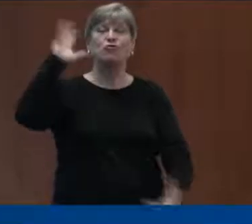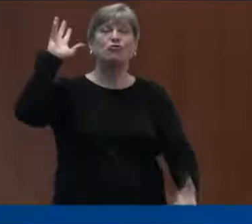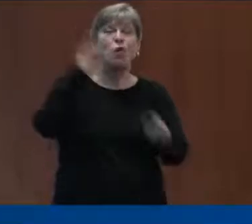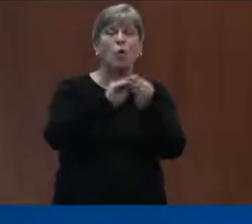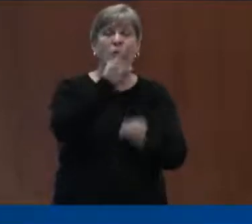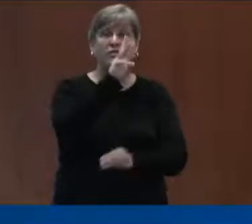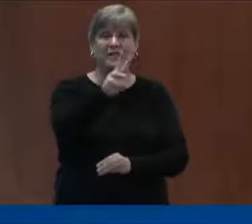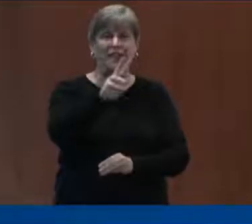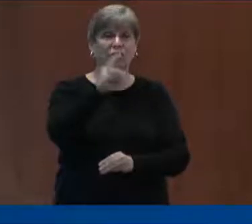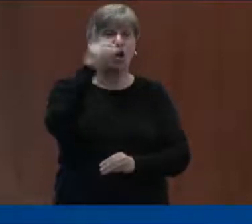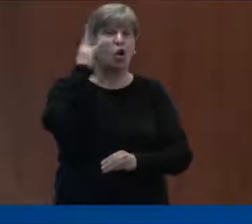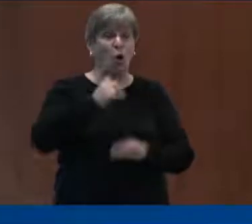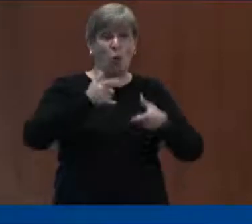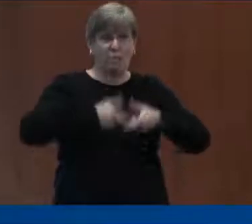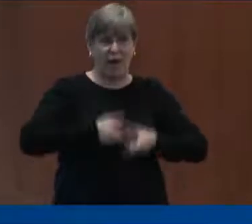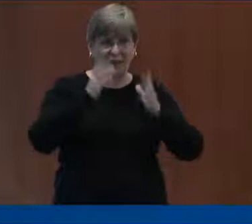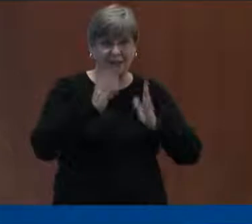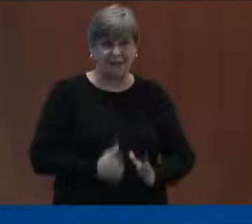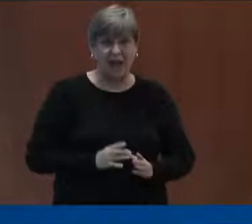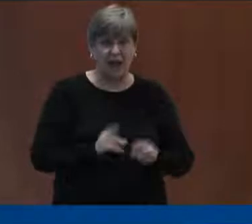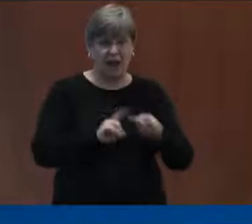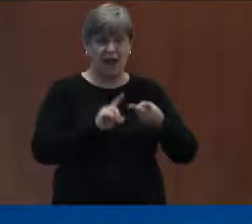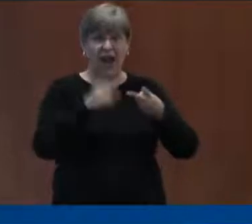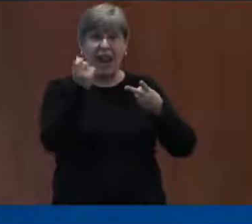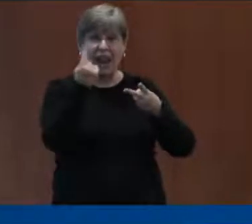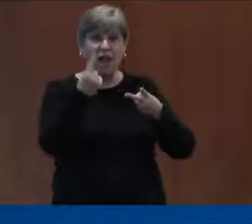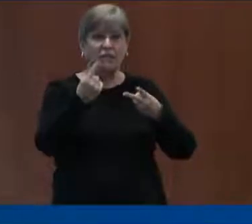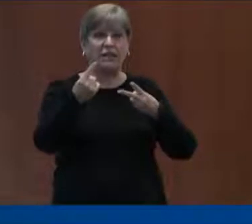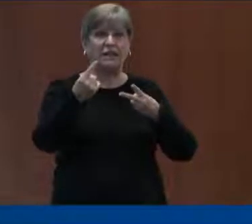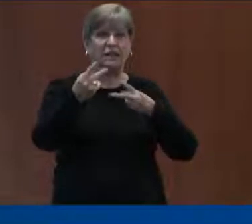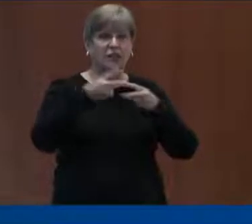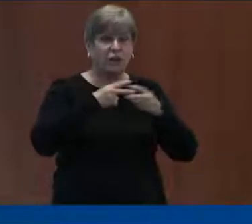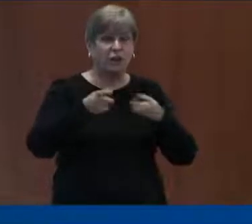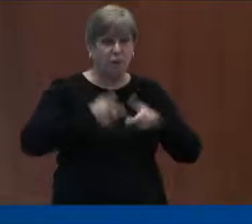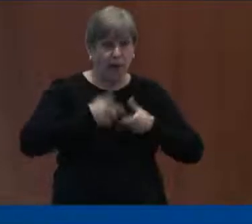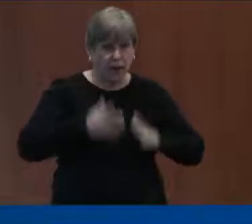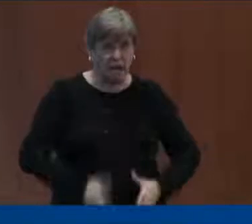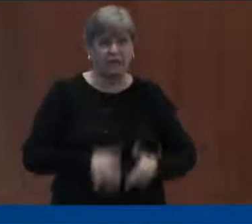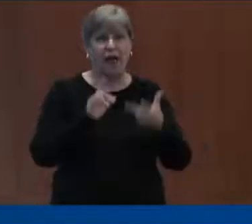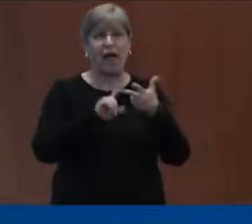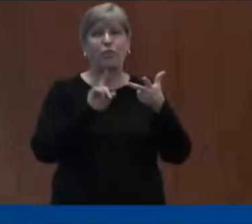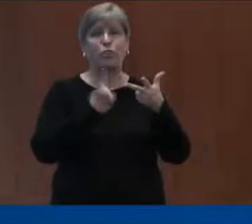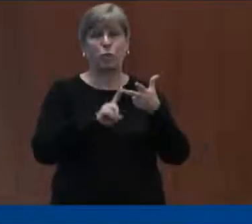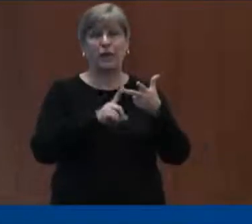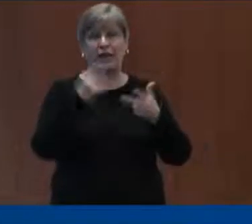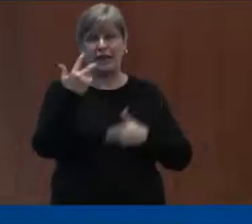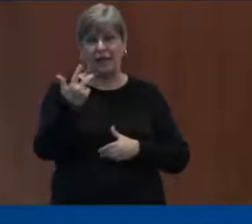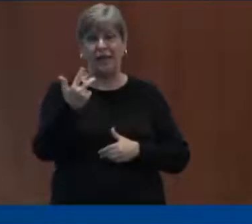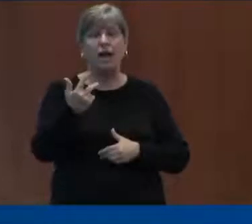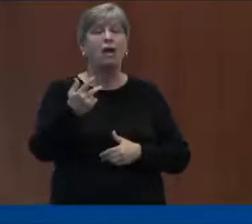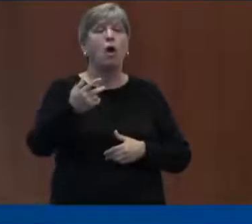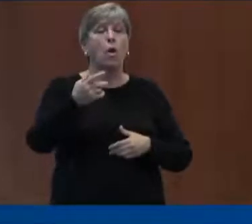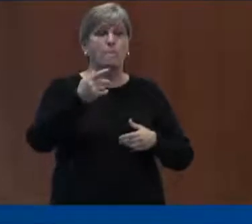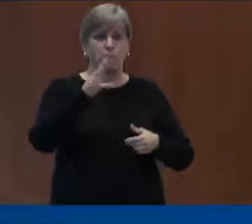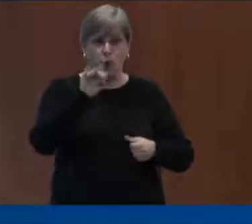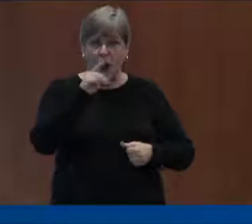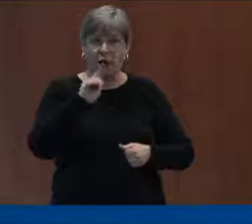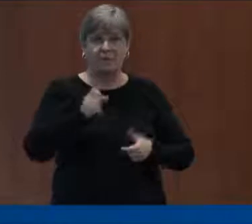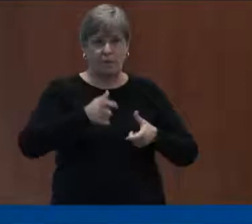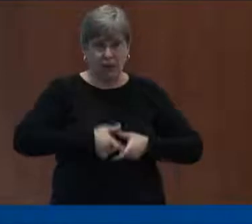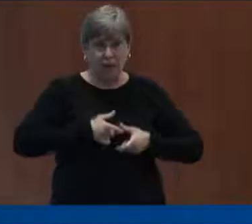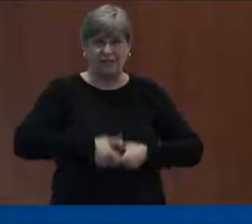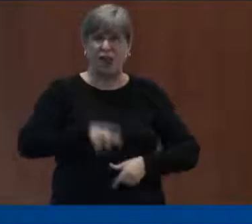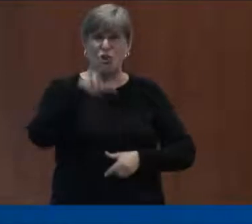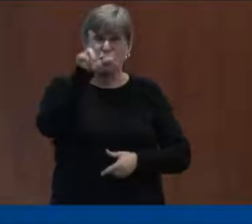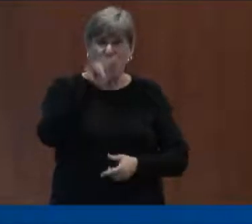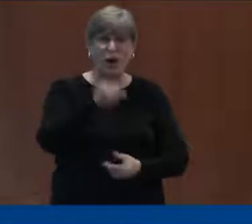6 gold medalists, 11 silver medalists, and 3 bronze medalists, which means we had 20